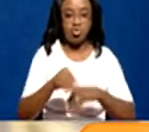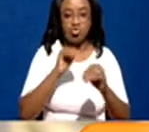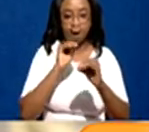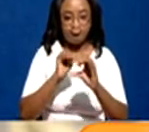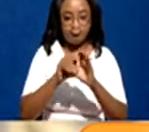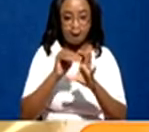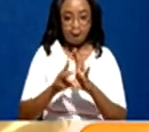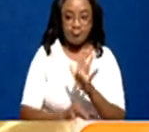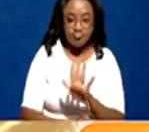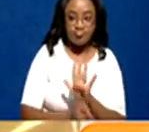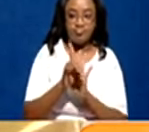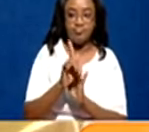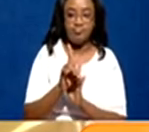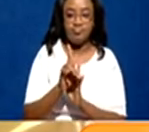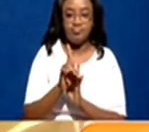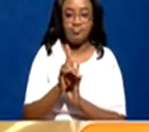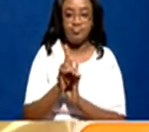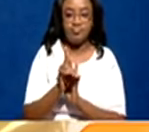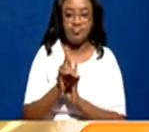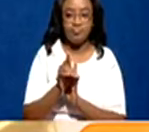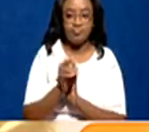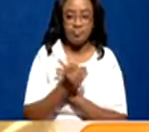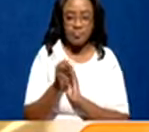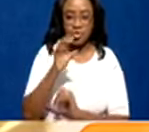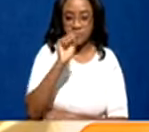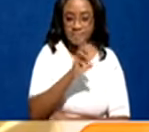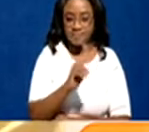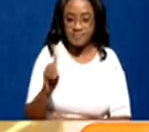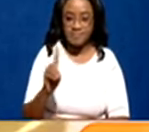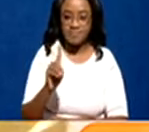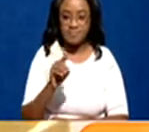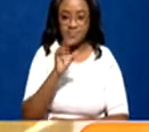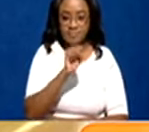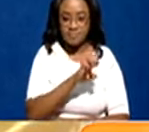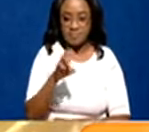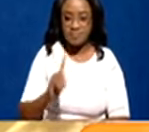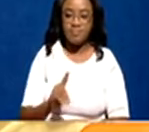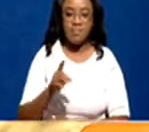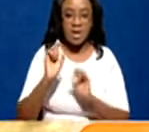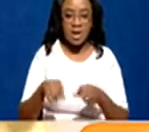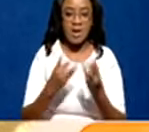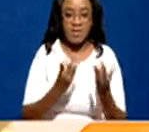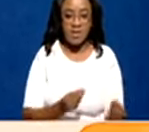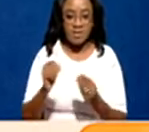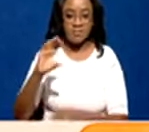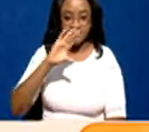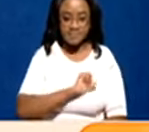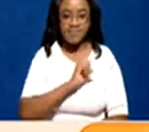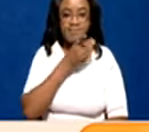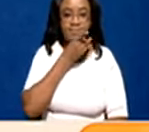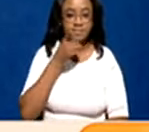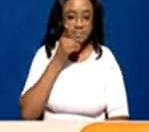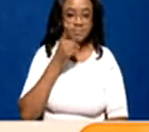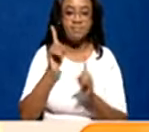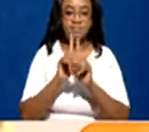invest in the development of seed varieties that are drought resistant, that are